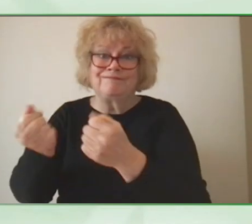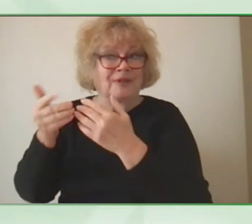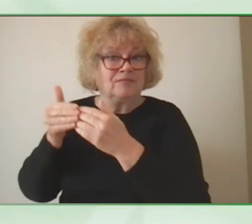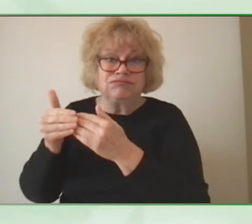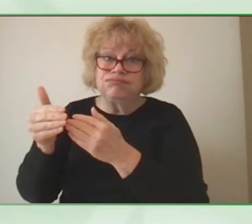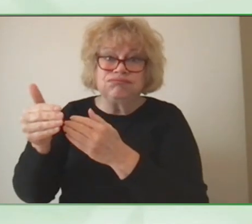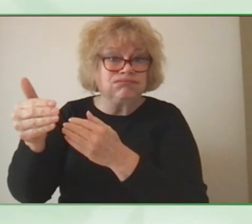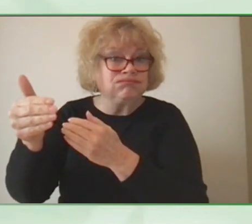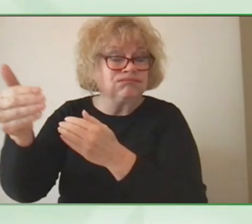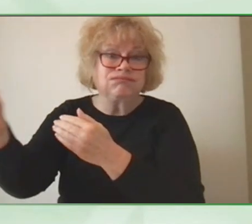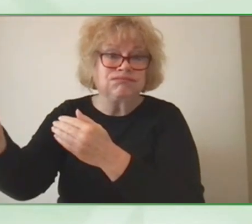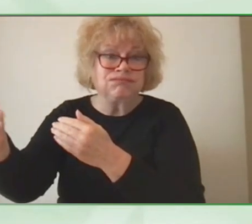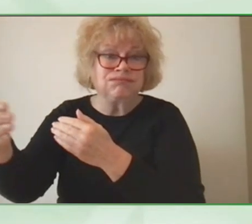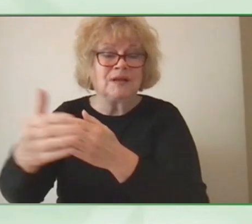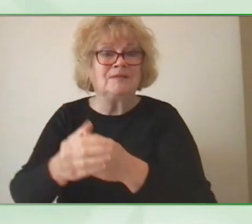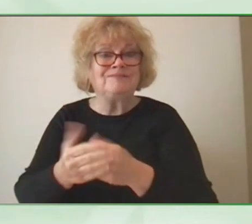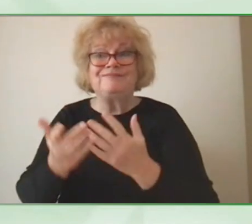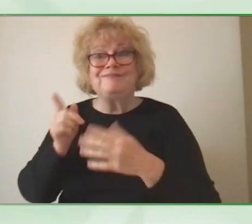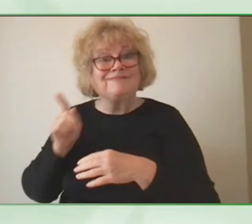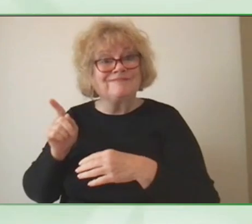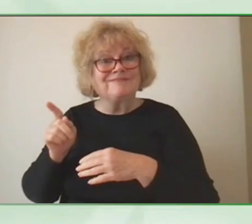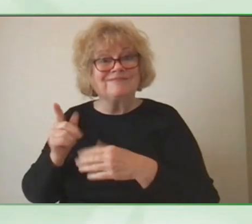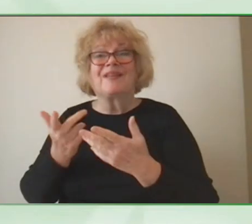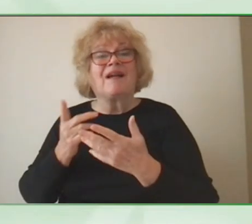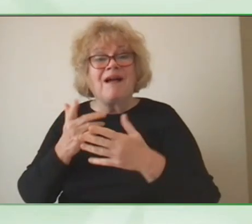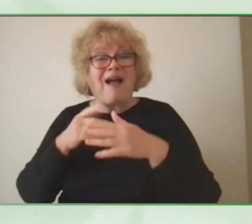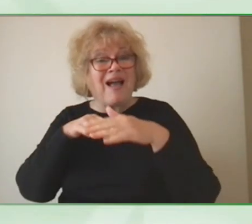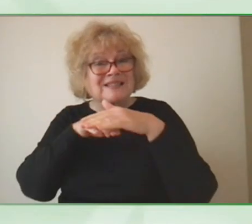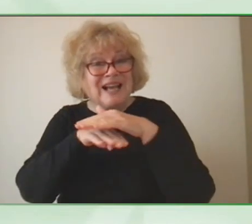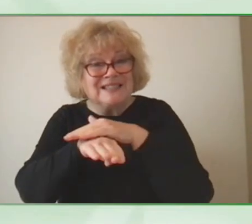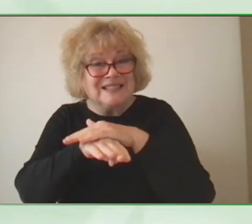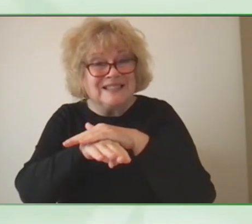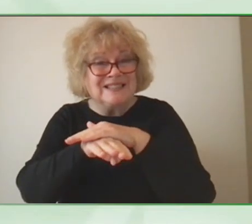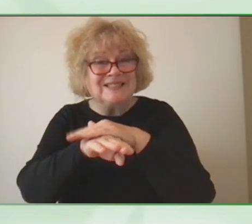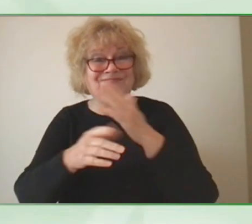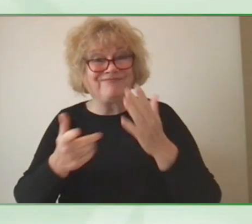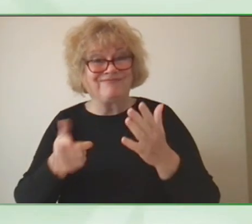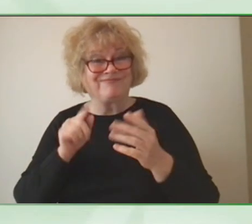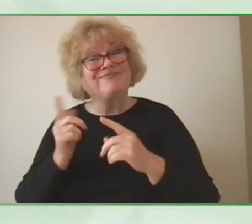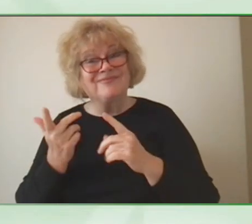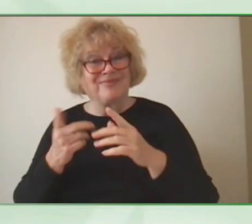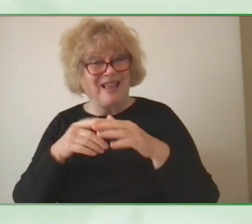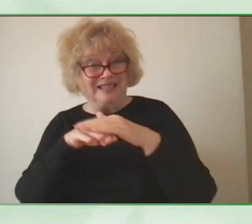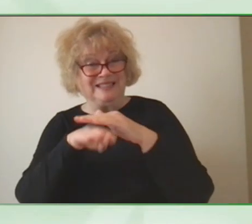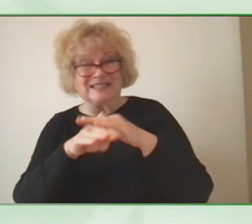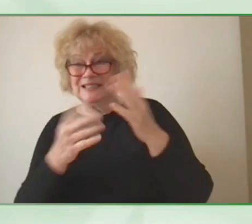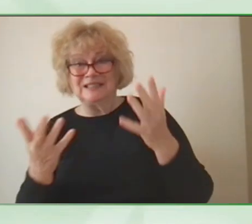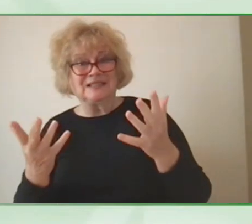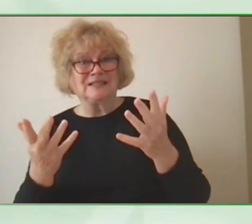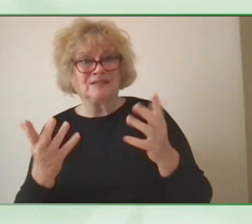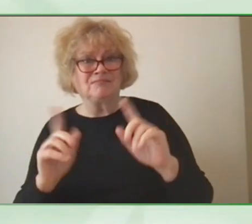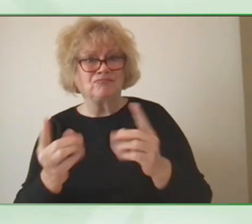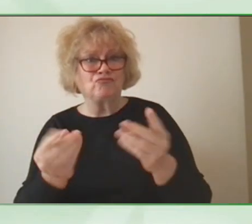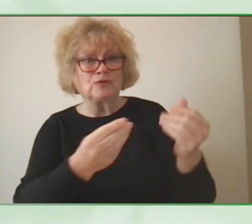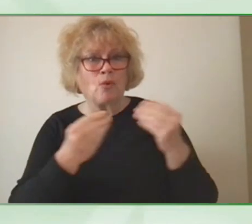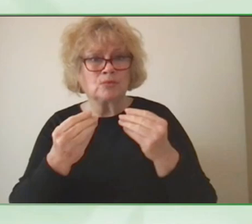not access to resources, financial resources. Her issue was there was no plan